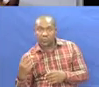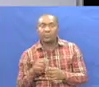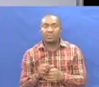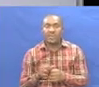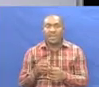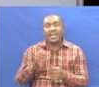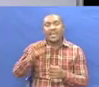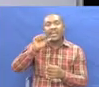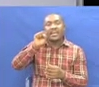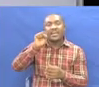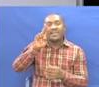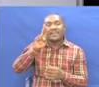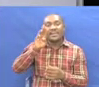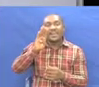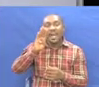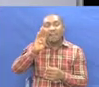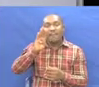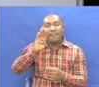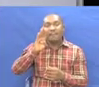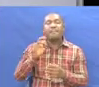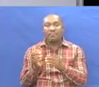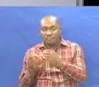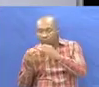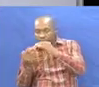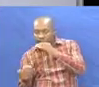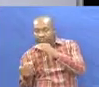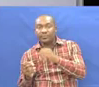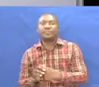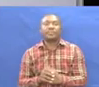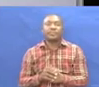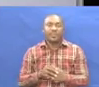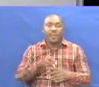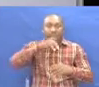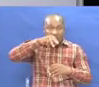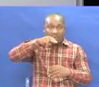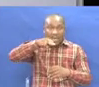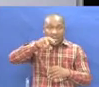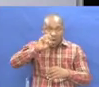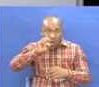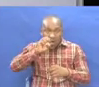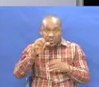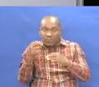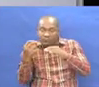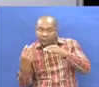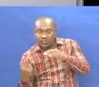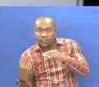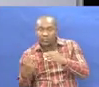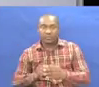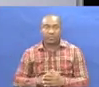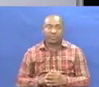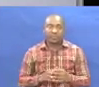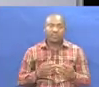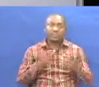sub 2. This is called the manganese 4 oxide. So these are the chemicals that you're going to use, but with the